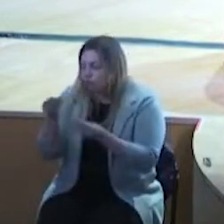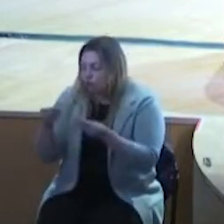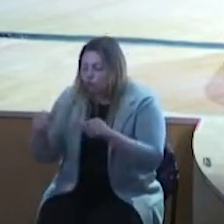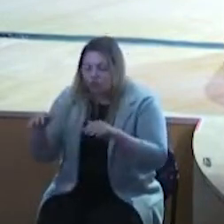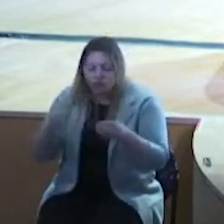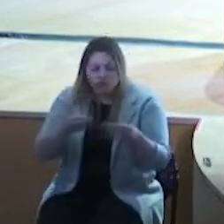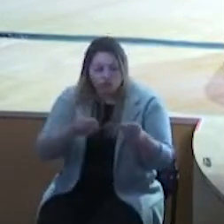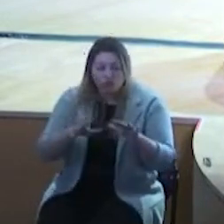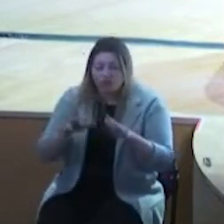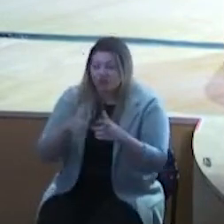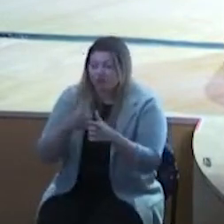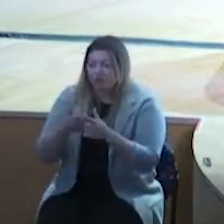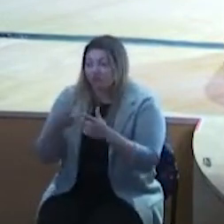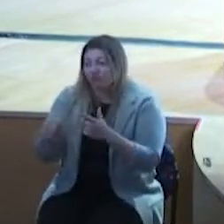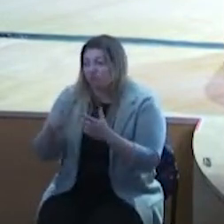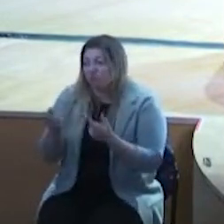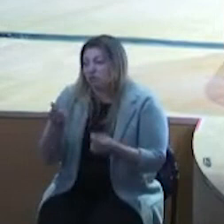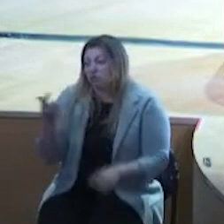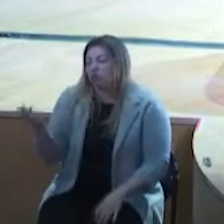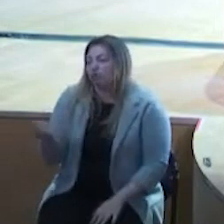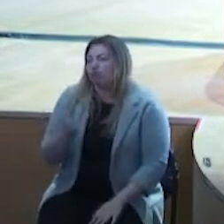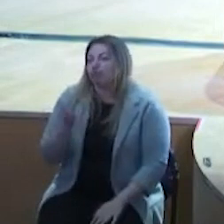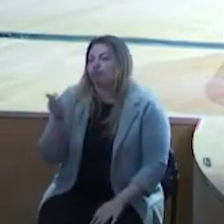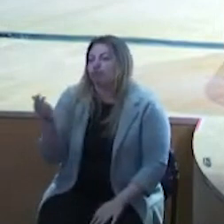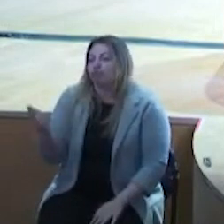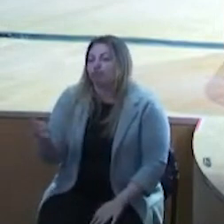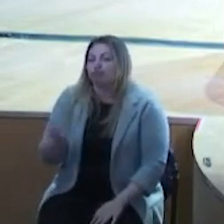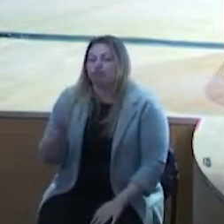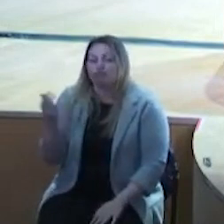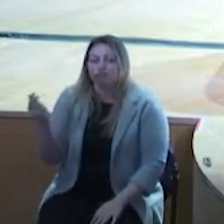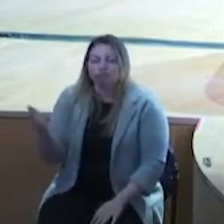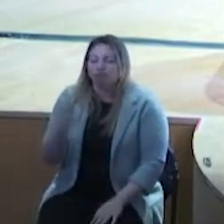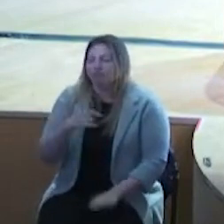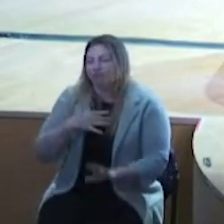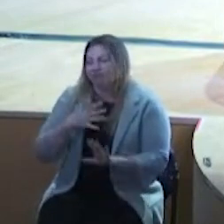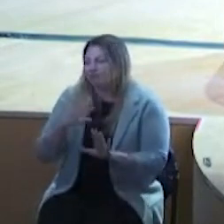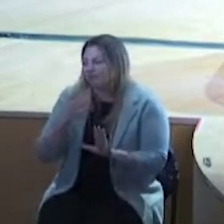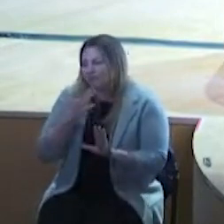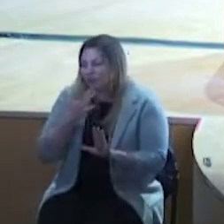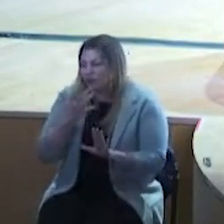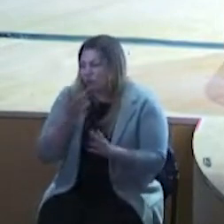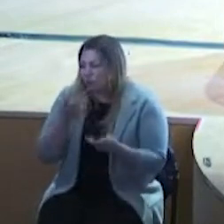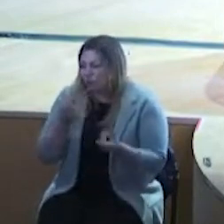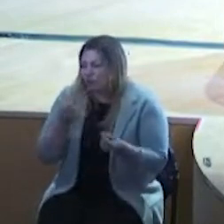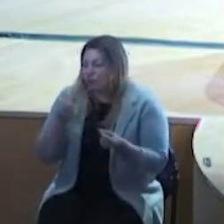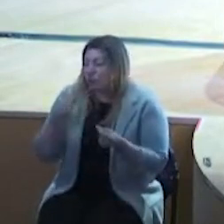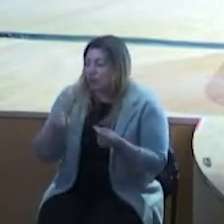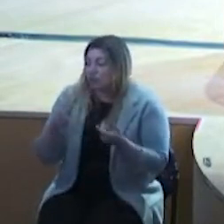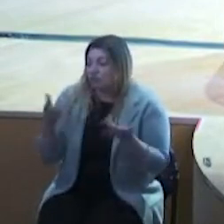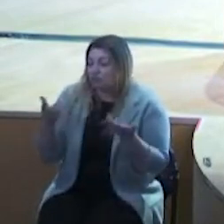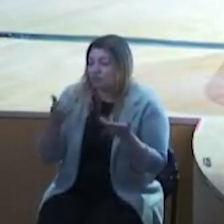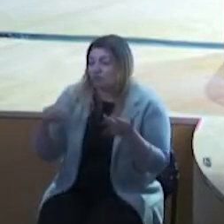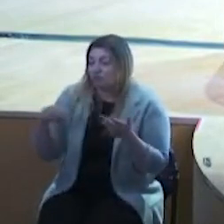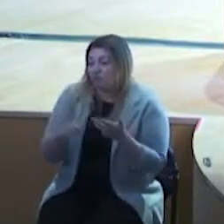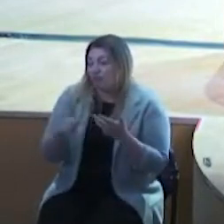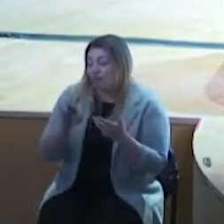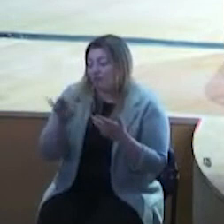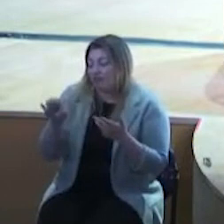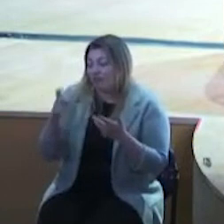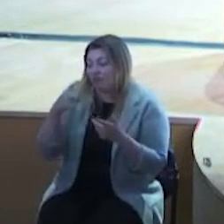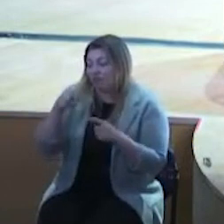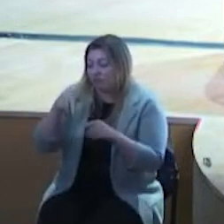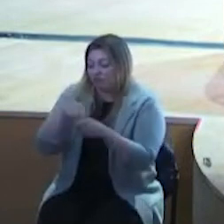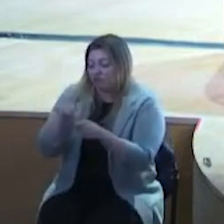then trolling. I would prefer if they paid possibly a fee to be in